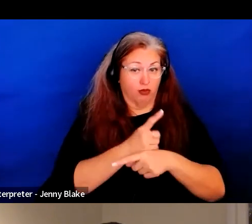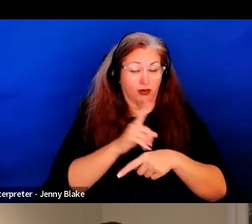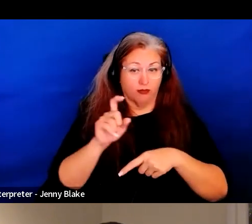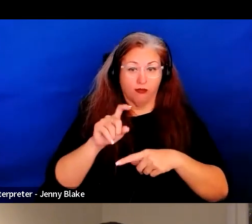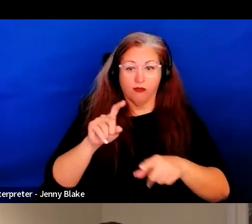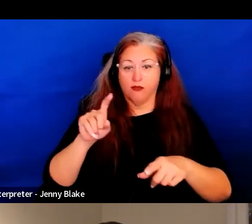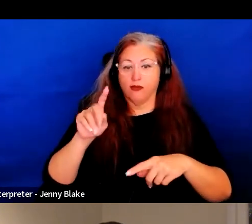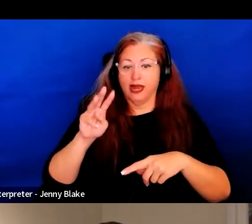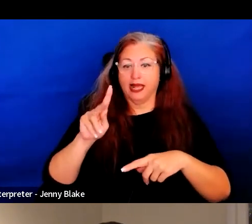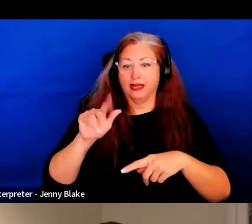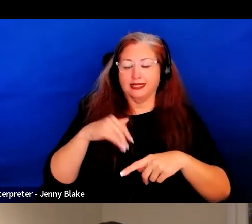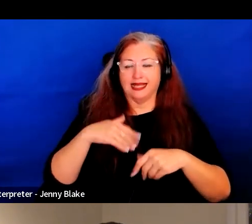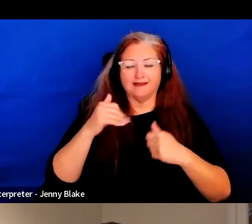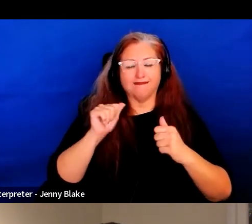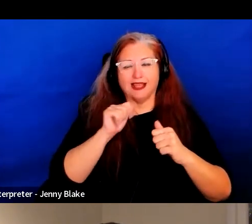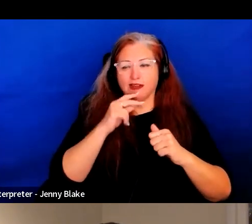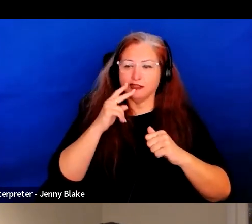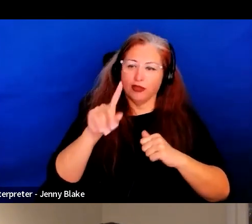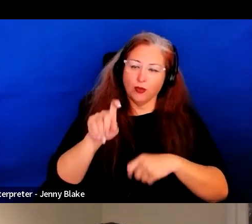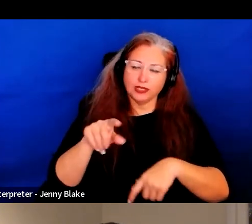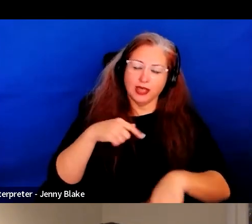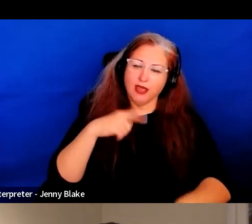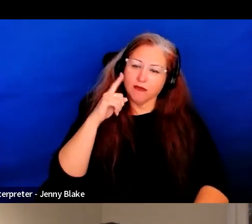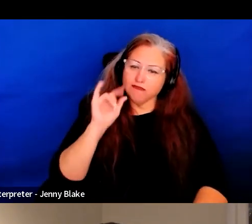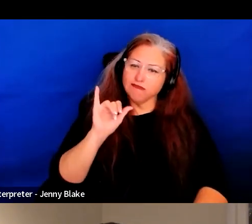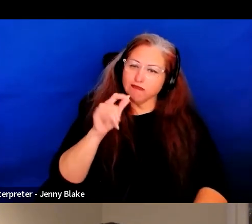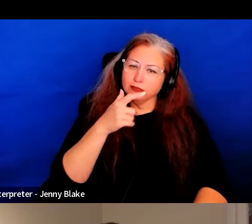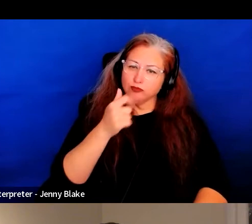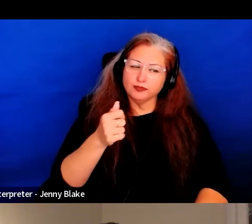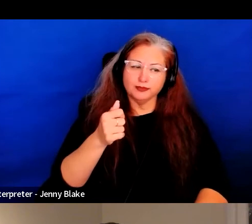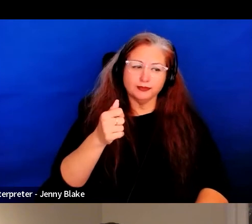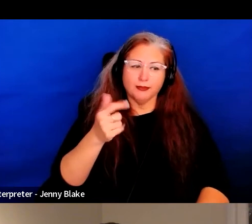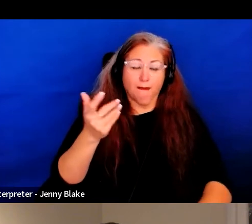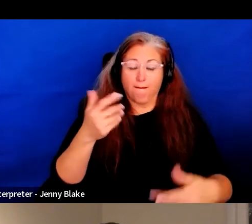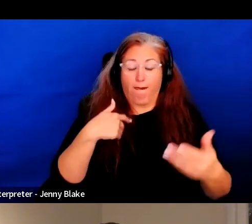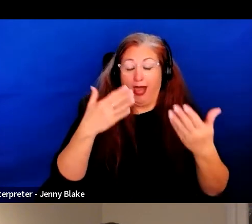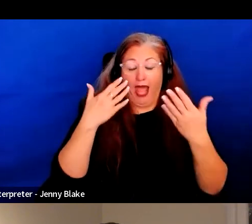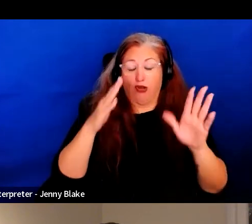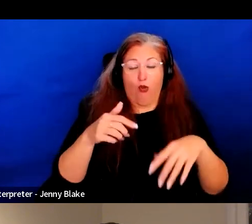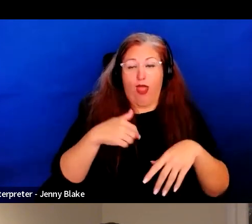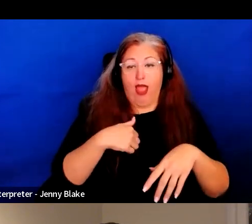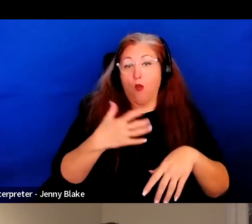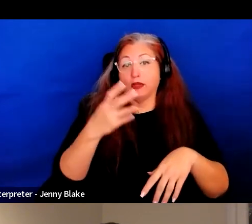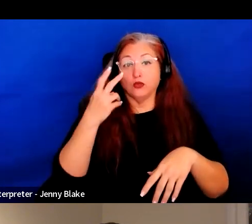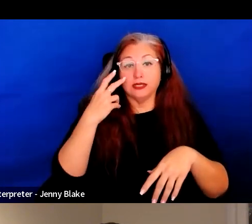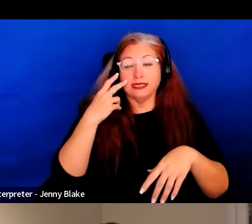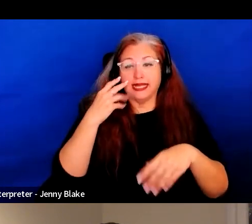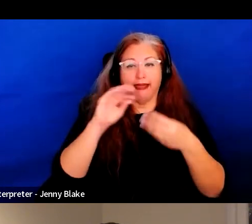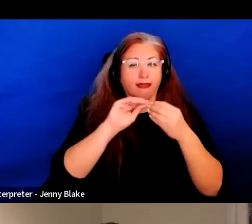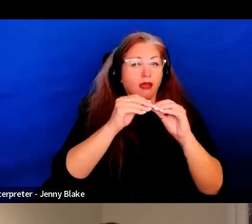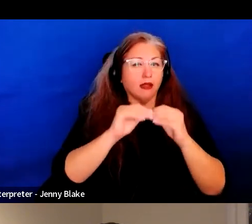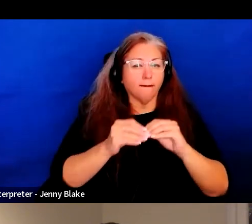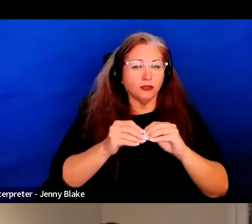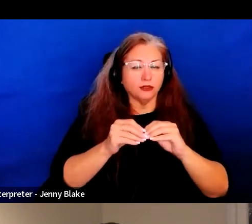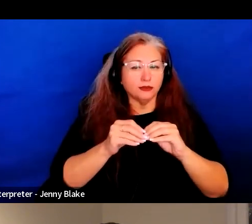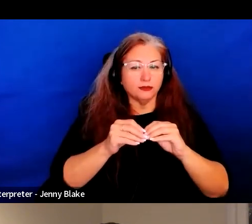You know, I'm not sure. I saw that question and it was interesting. I just don't know. I would really like to see those numbers about,